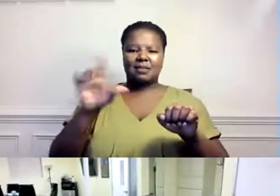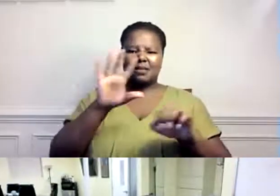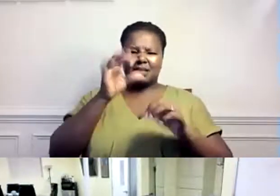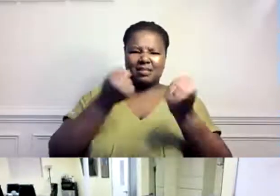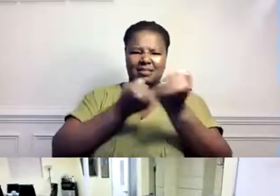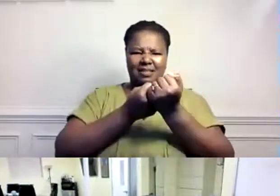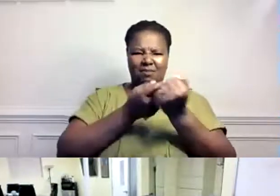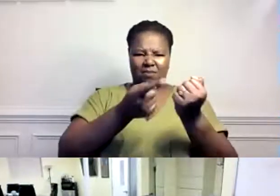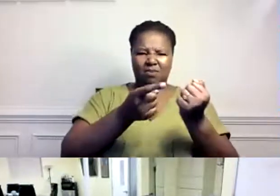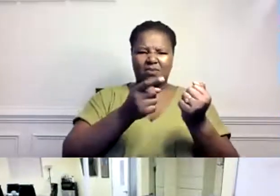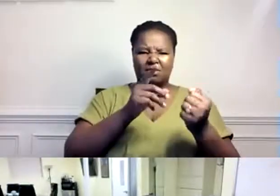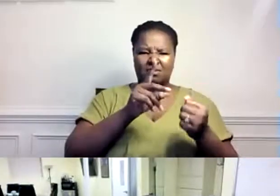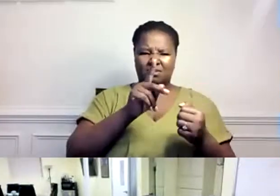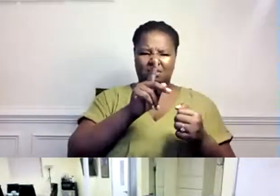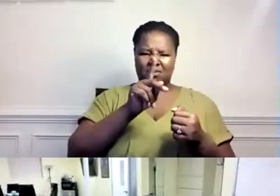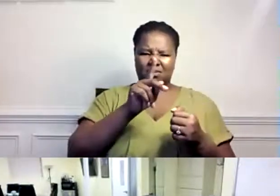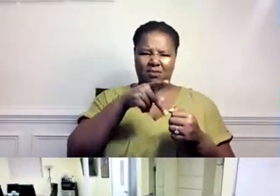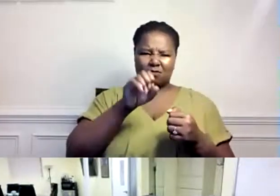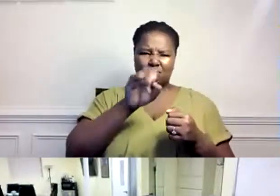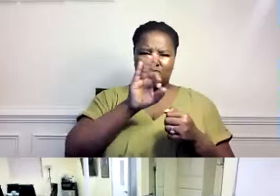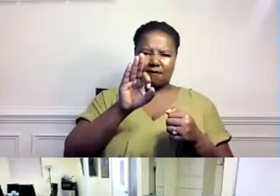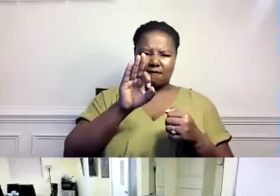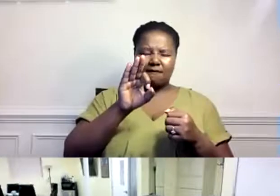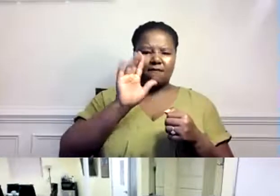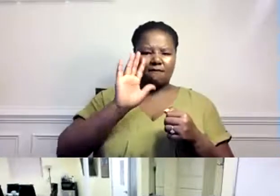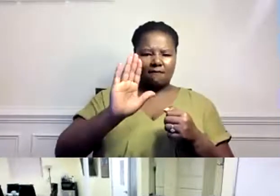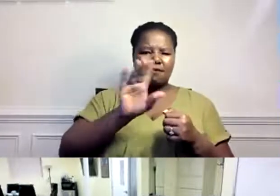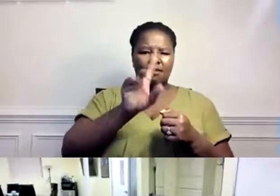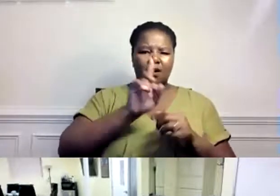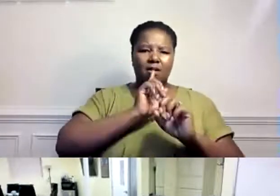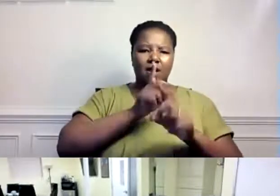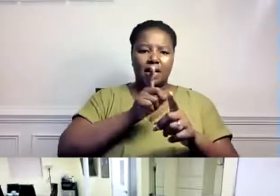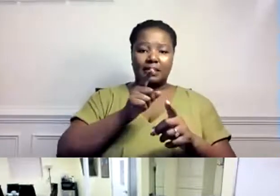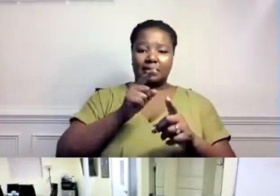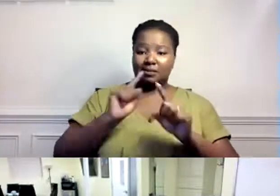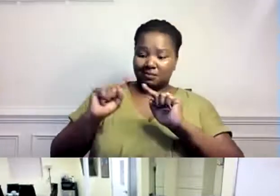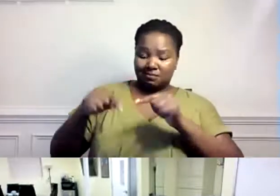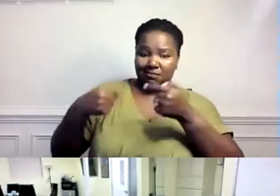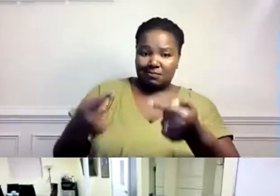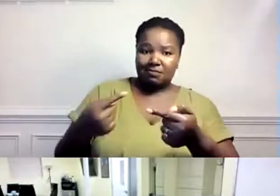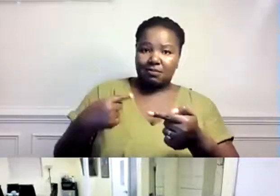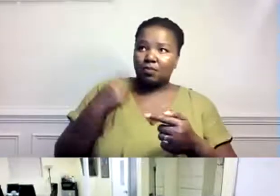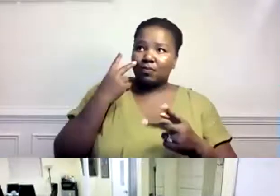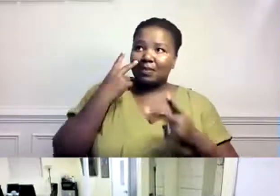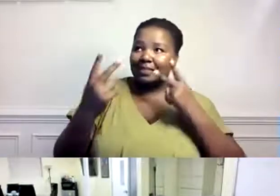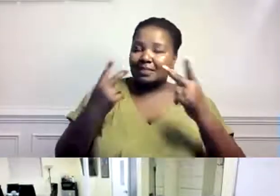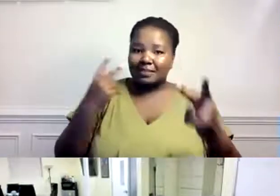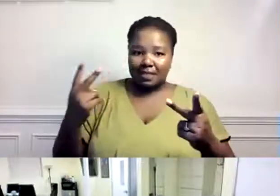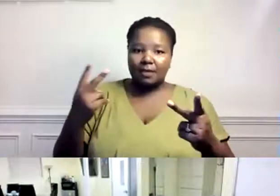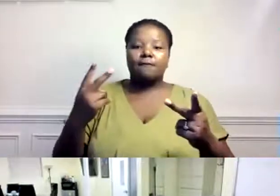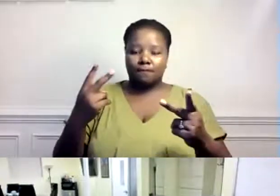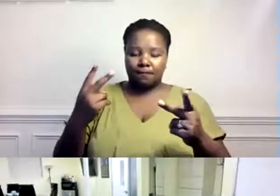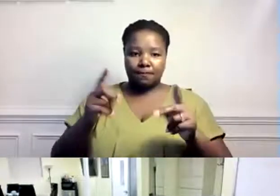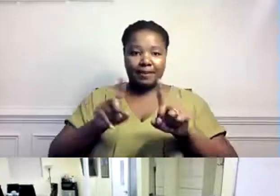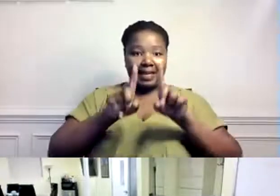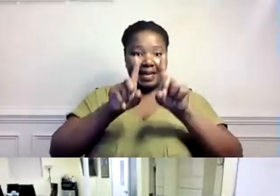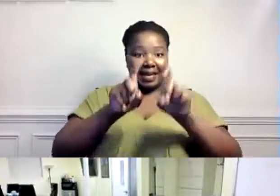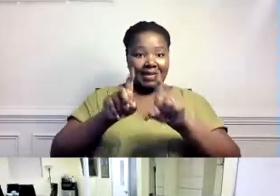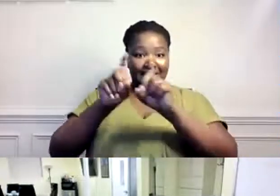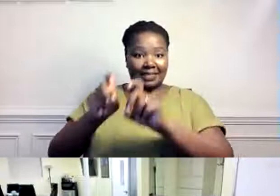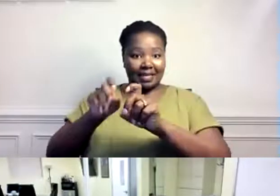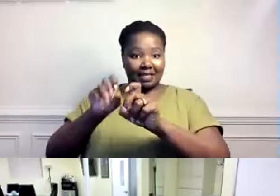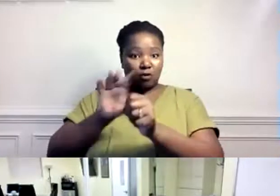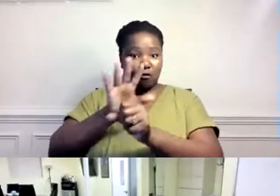one. We're seeing, as we see fewer and fewer COVID tests that test positive in our